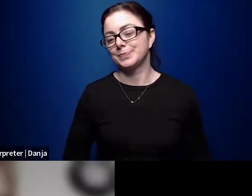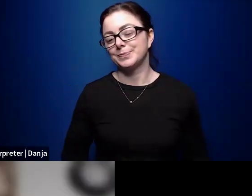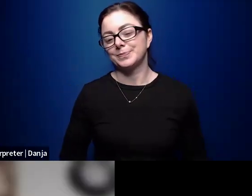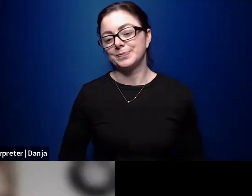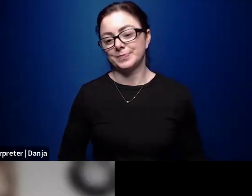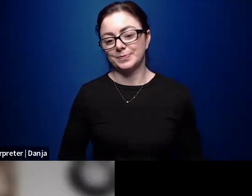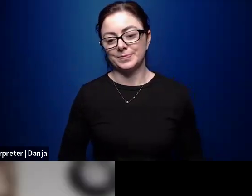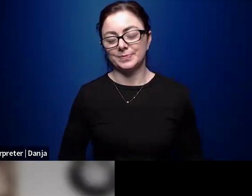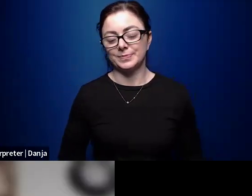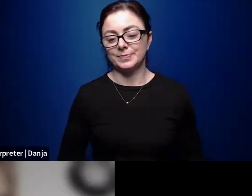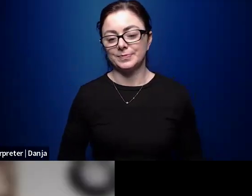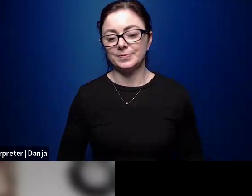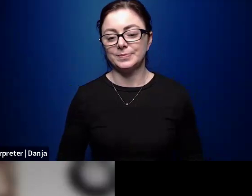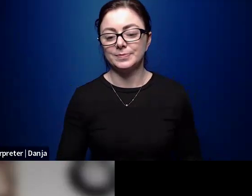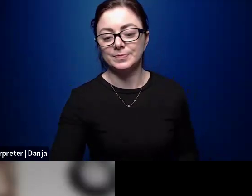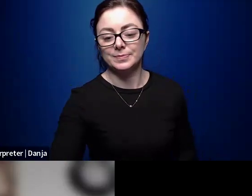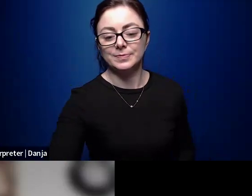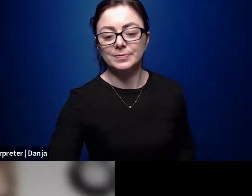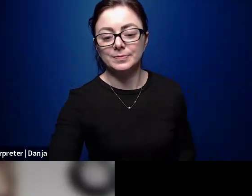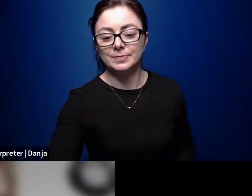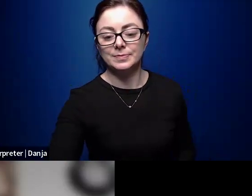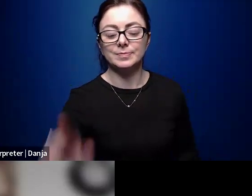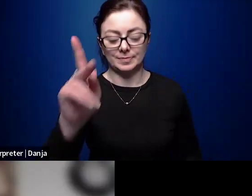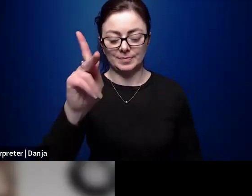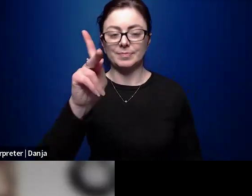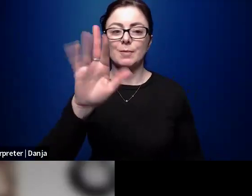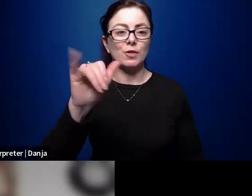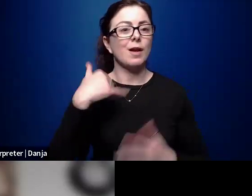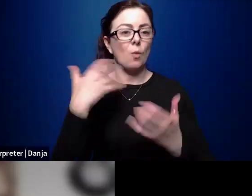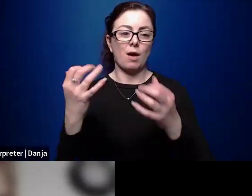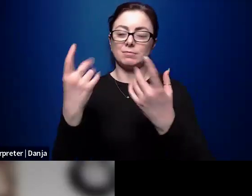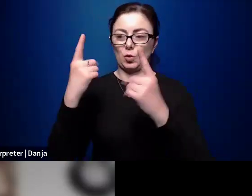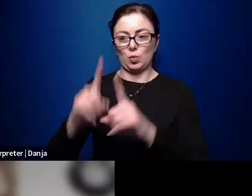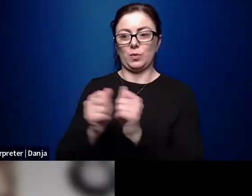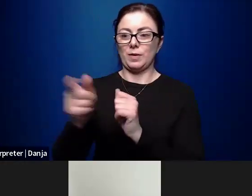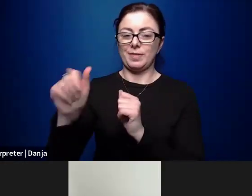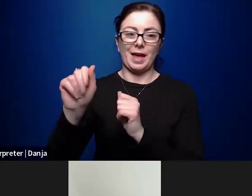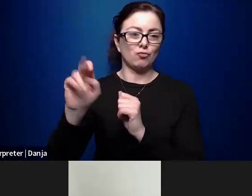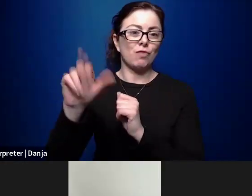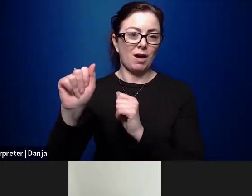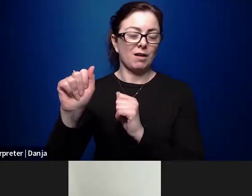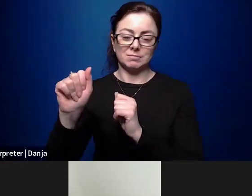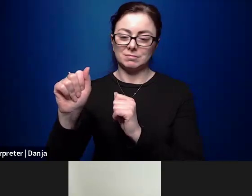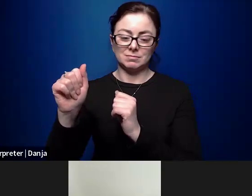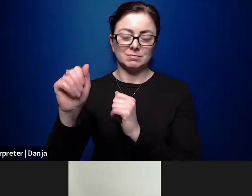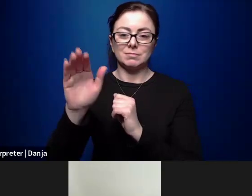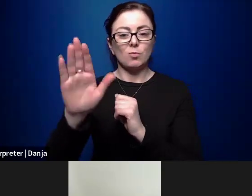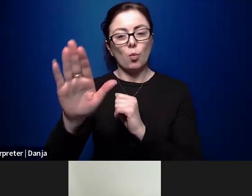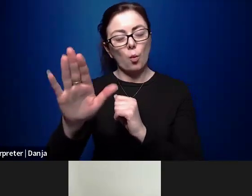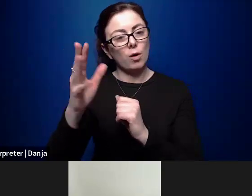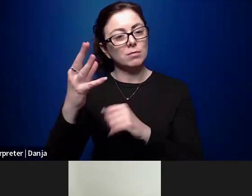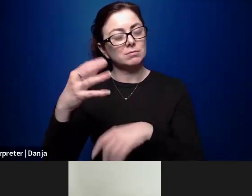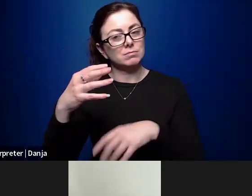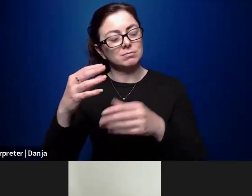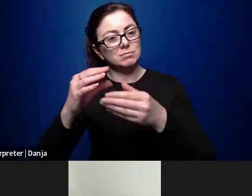I want to agree with what Andrea said right there. How your voice can bring voice to so many other